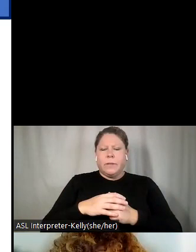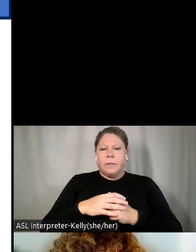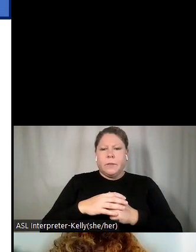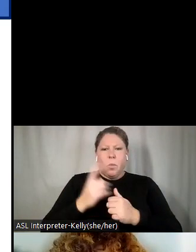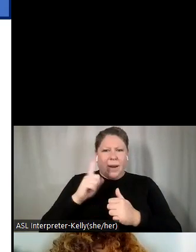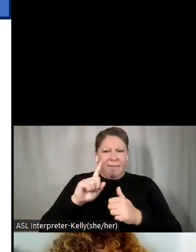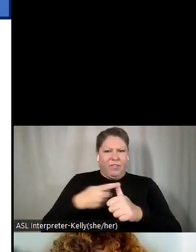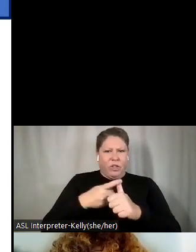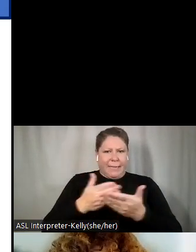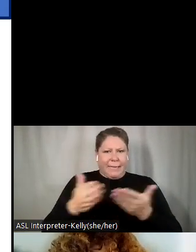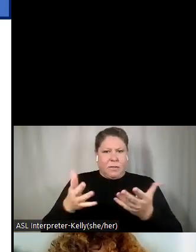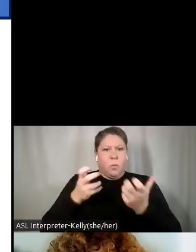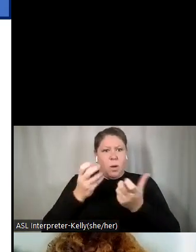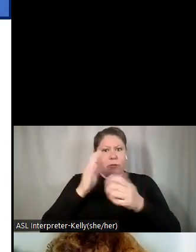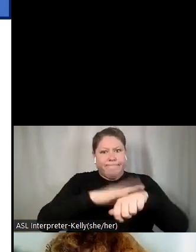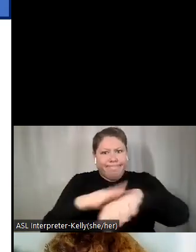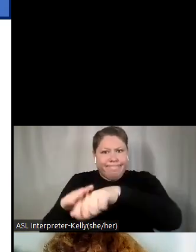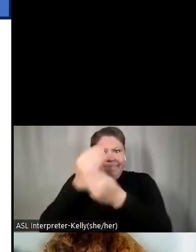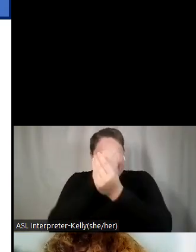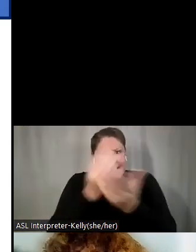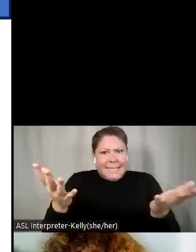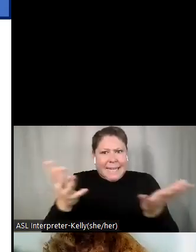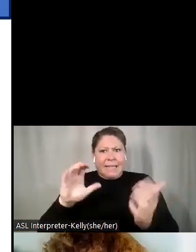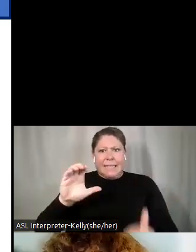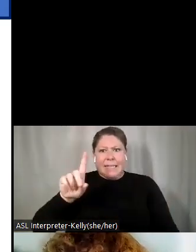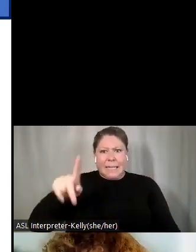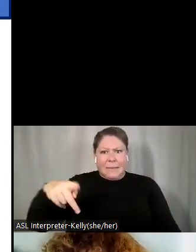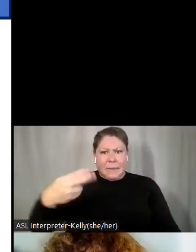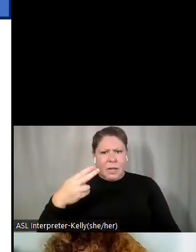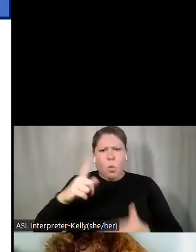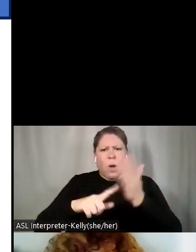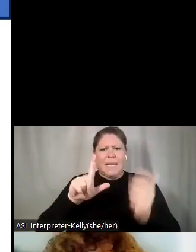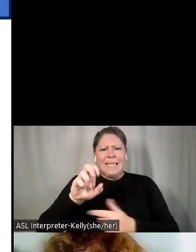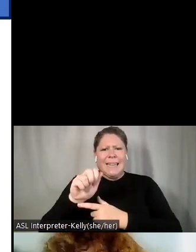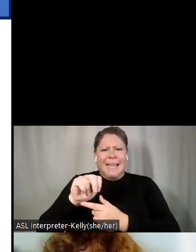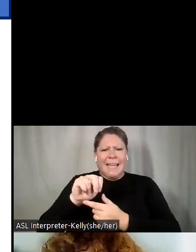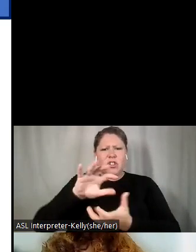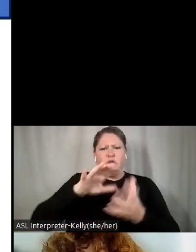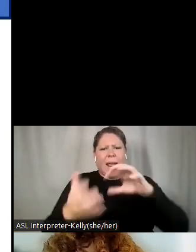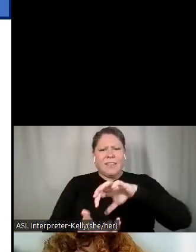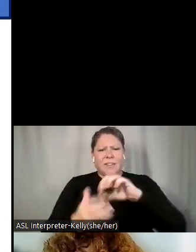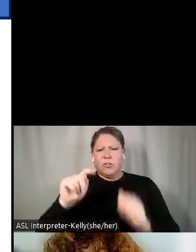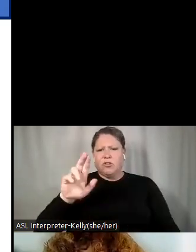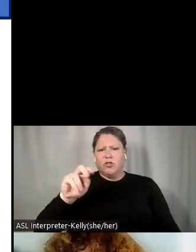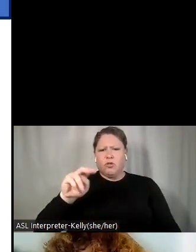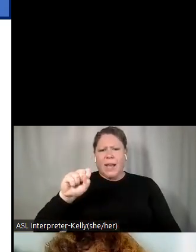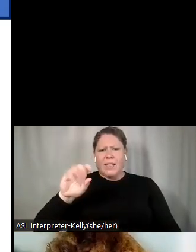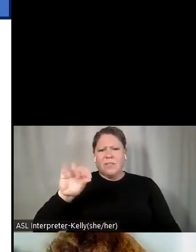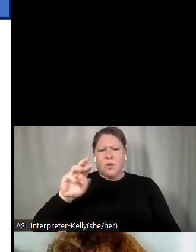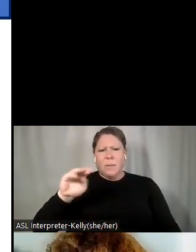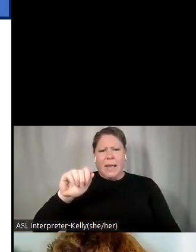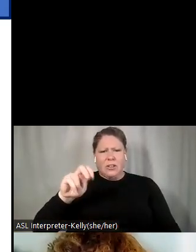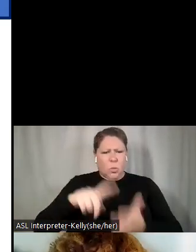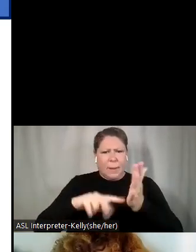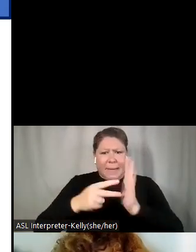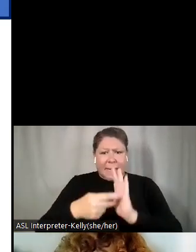at CDPH know what lean transformation meant. A lot of people were not familiar with lean, or if they had known